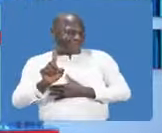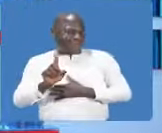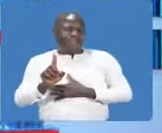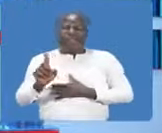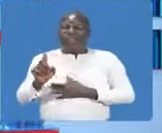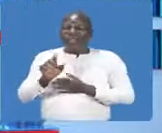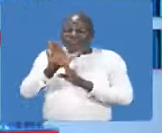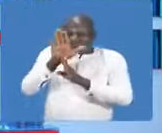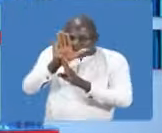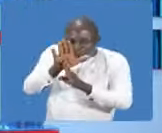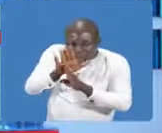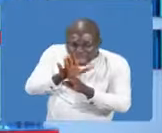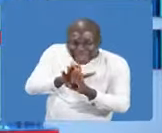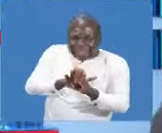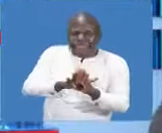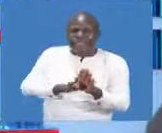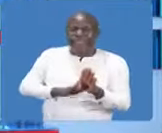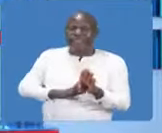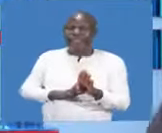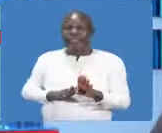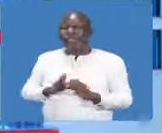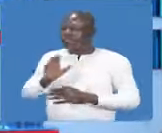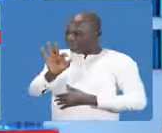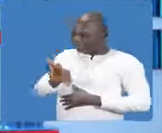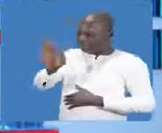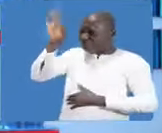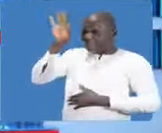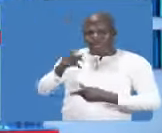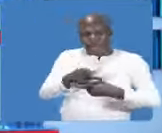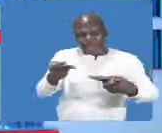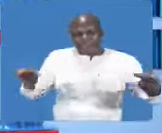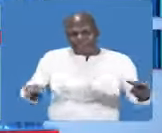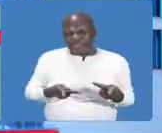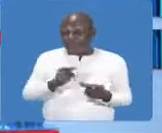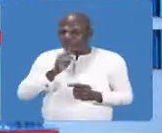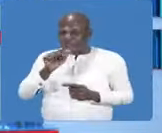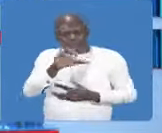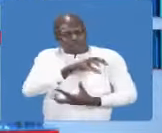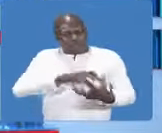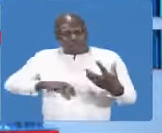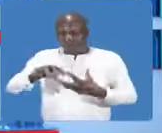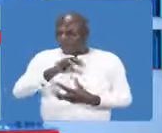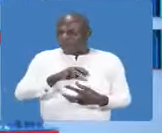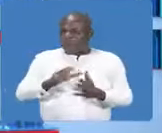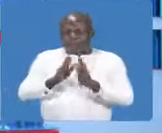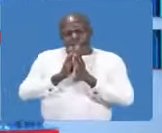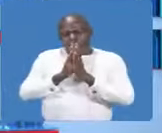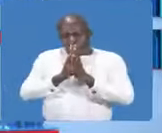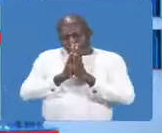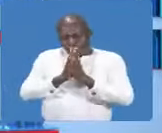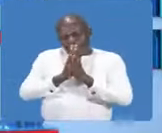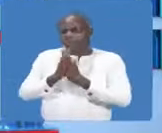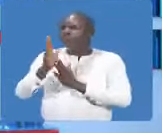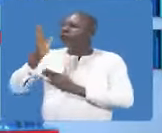e honum aye serene. Sha babia bi biara and distracti wo. Nabo wompa yani